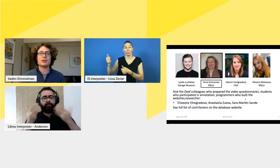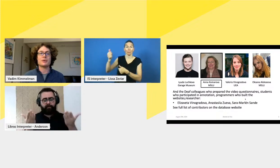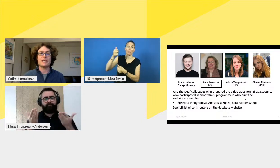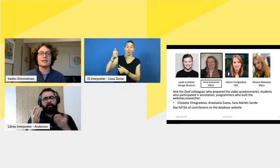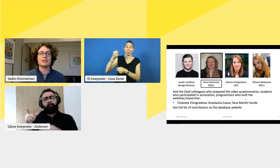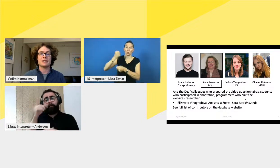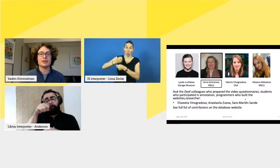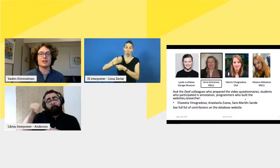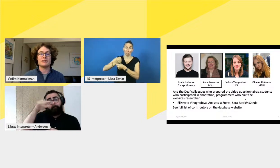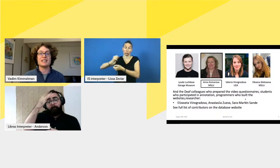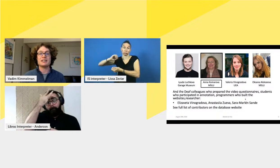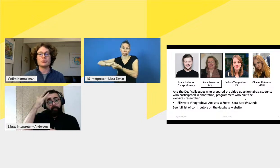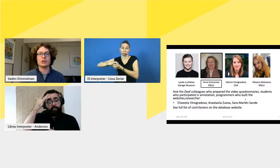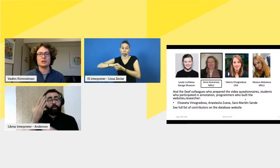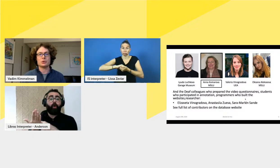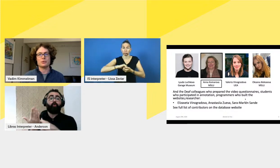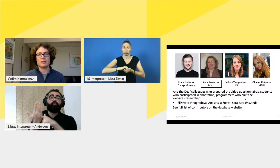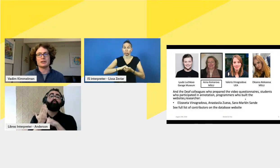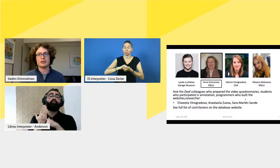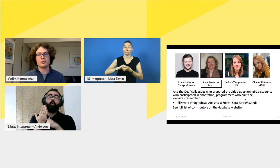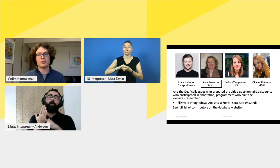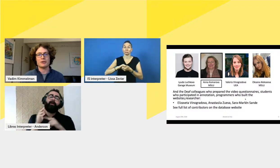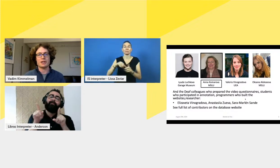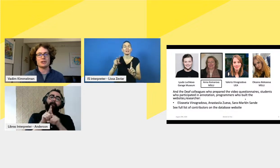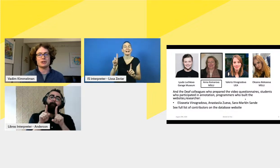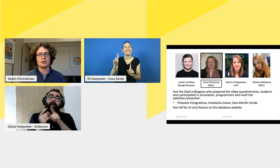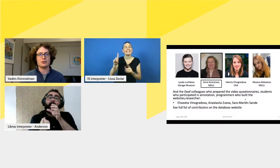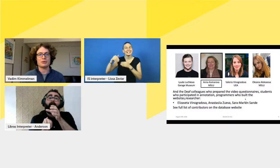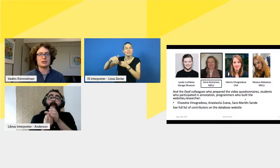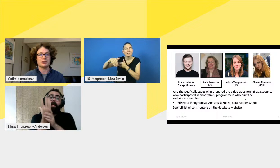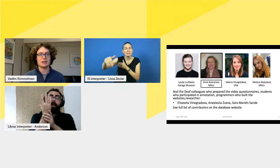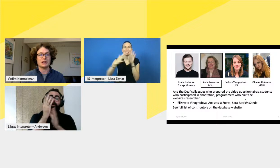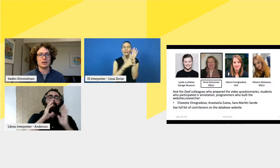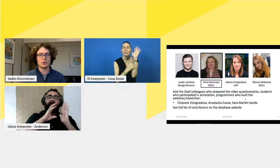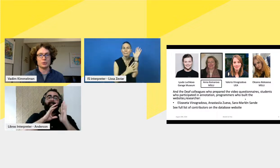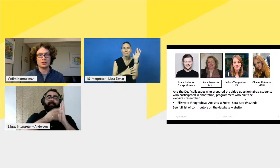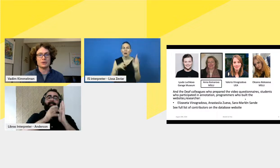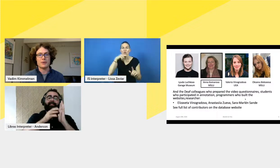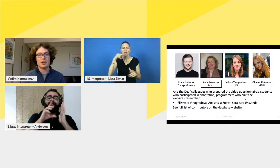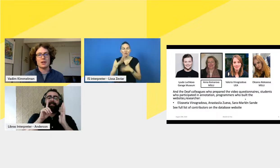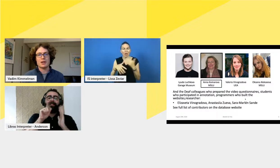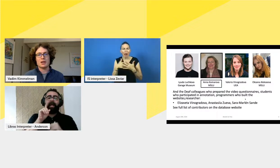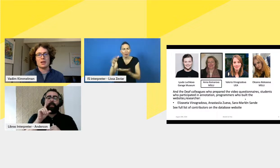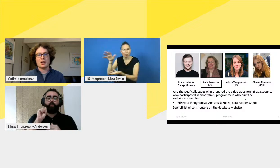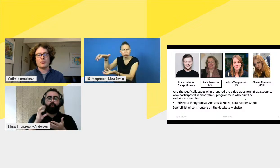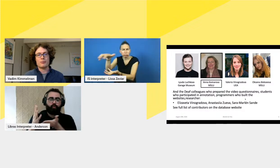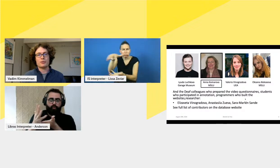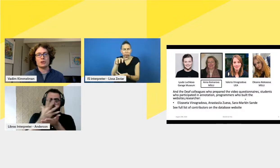collaborators in creating the database of lexical variation in Russian Sign Language,